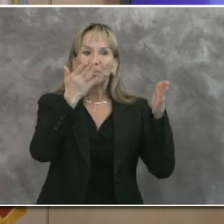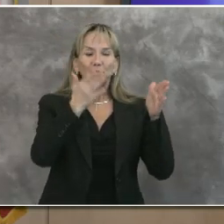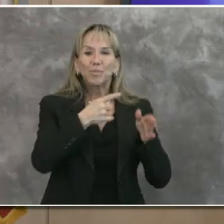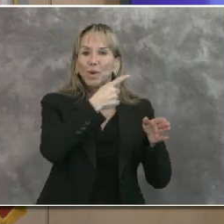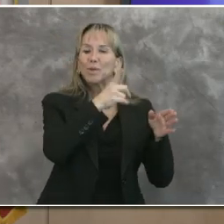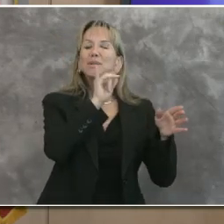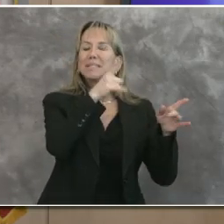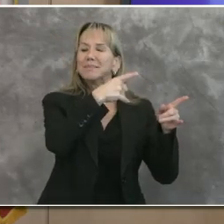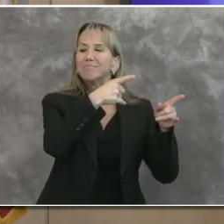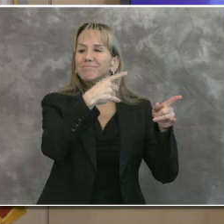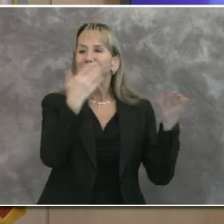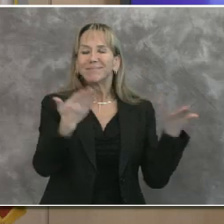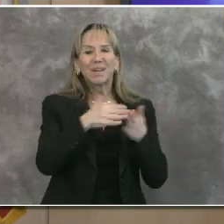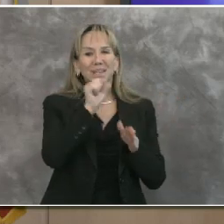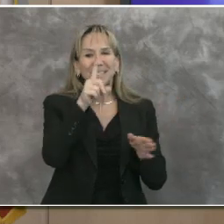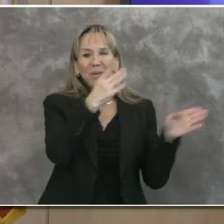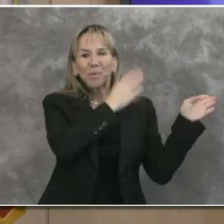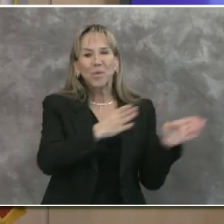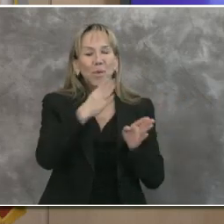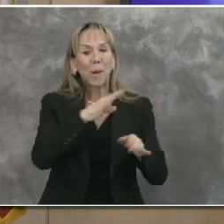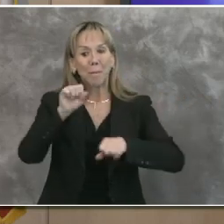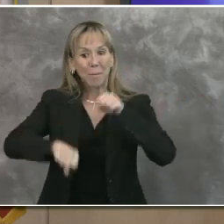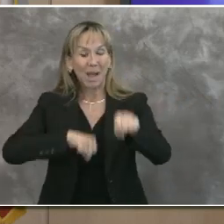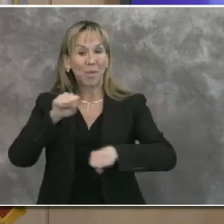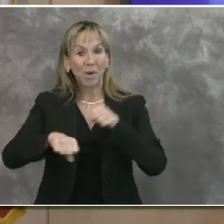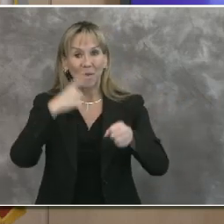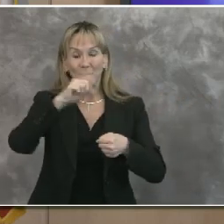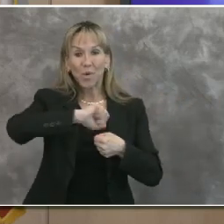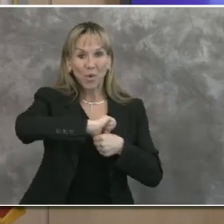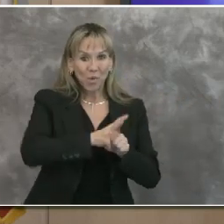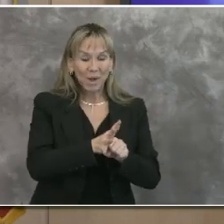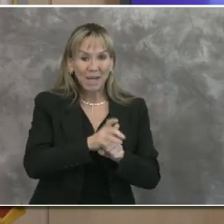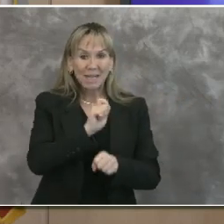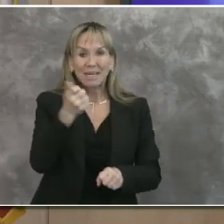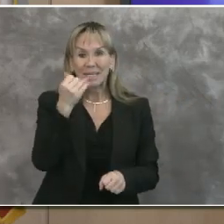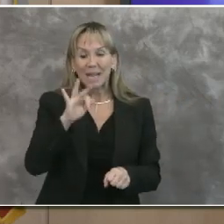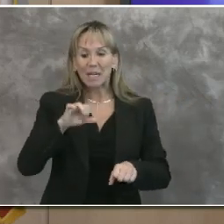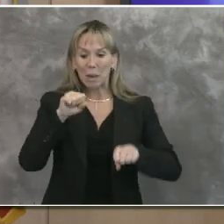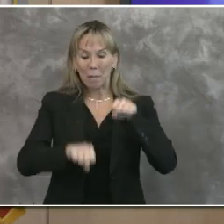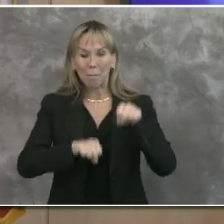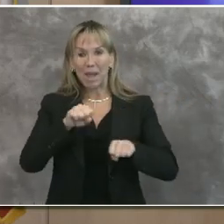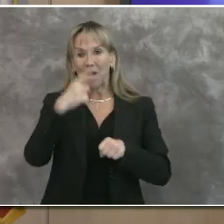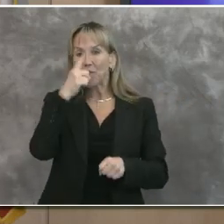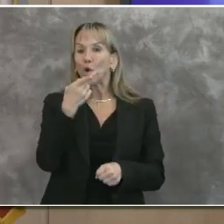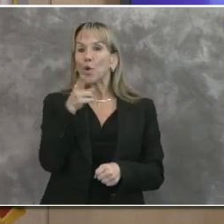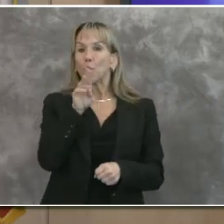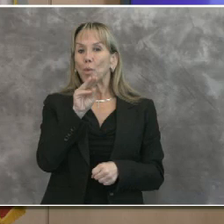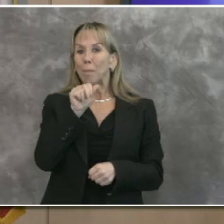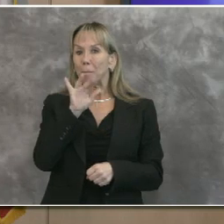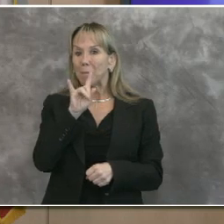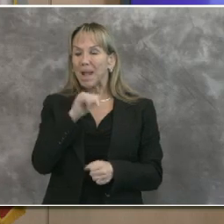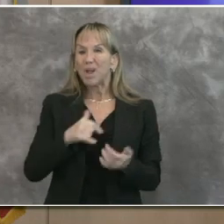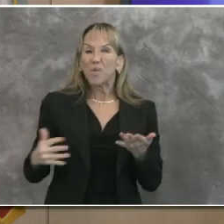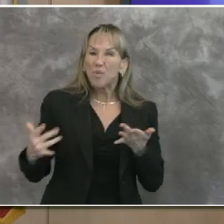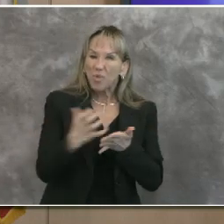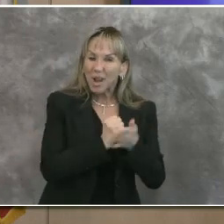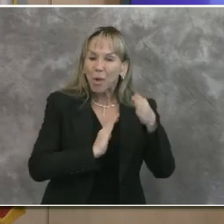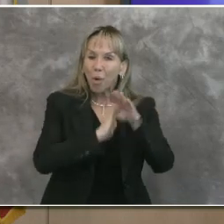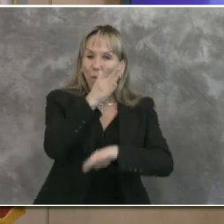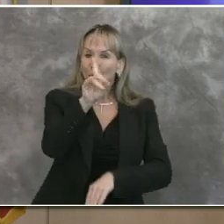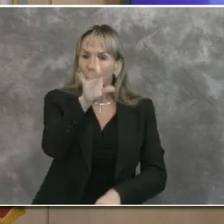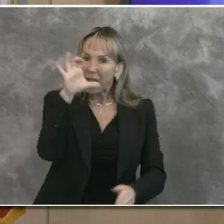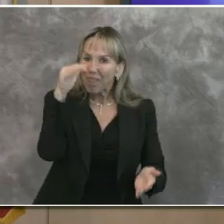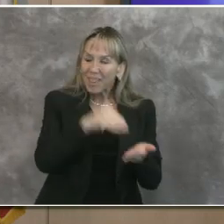virtual bike ride to raise money for COVID-19 relief. Well, the Bike for Humanity this weekend raised over